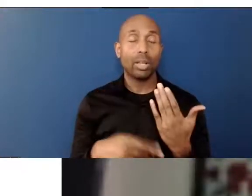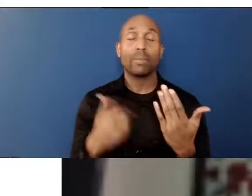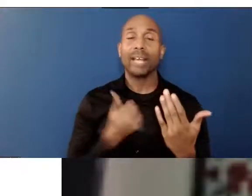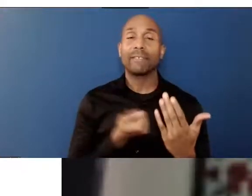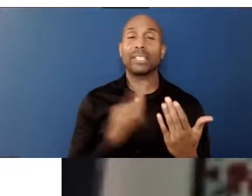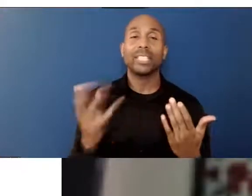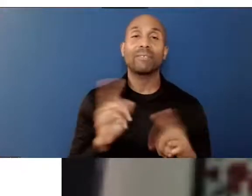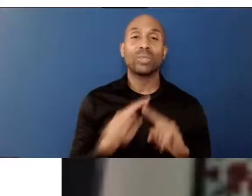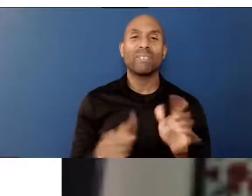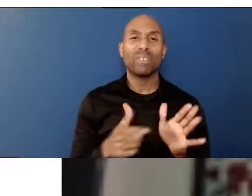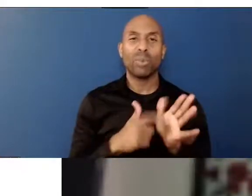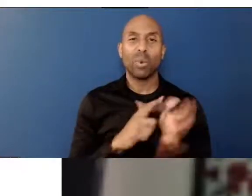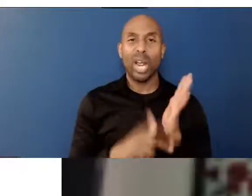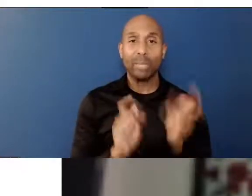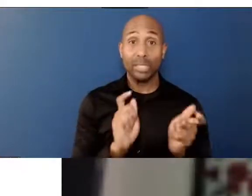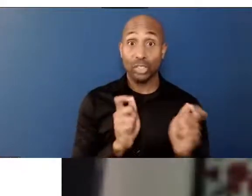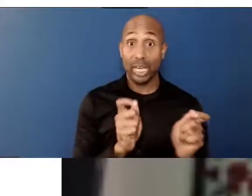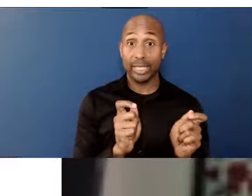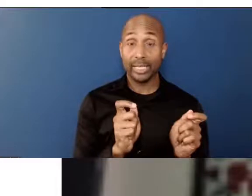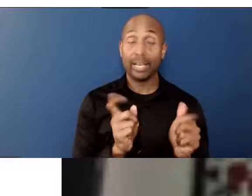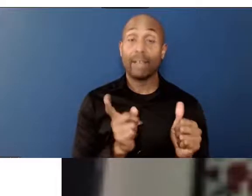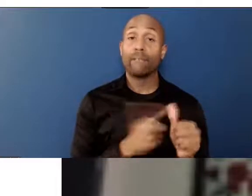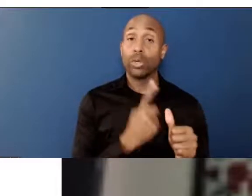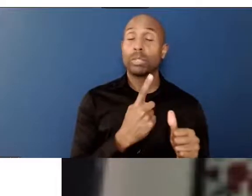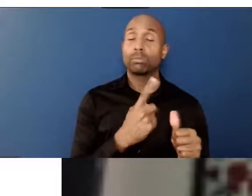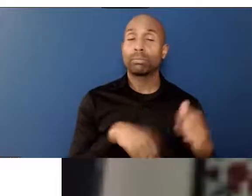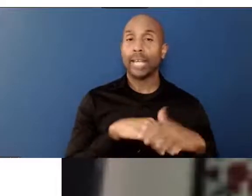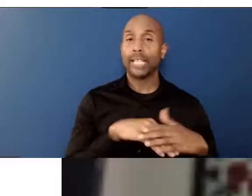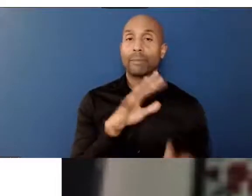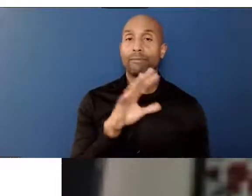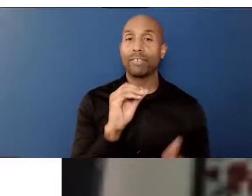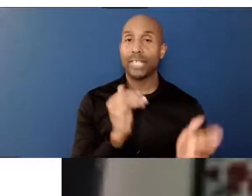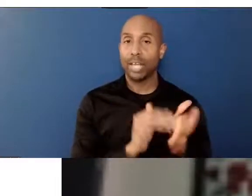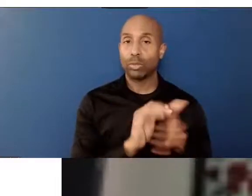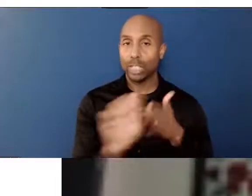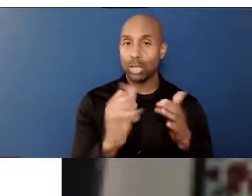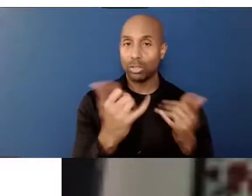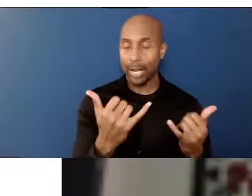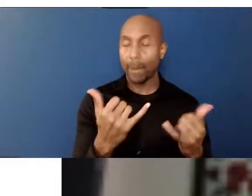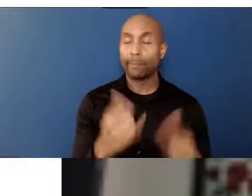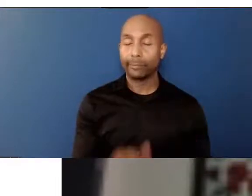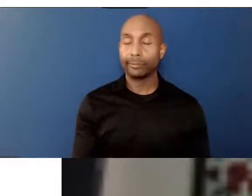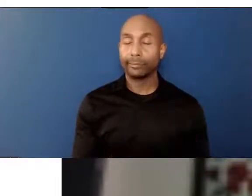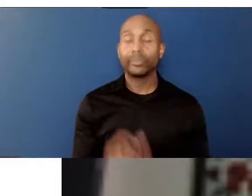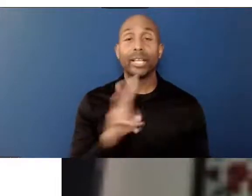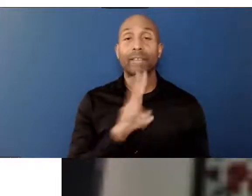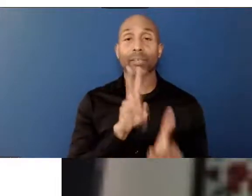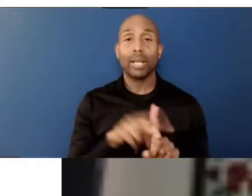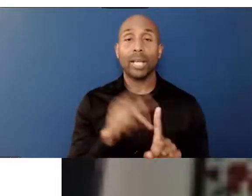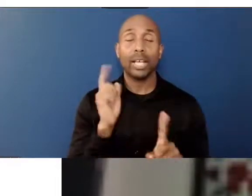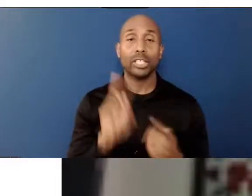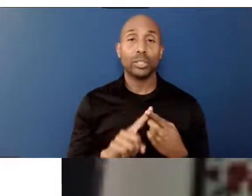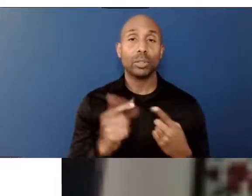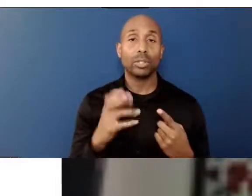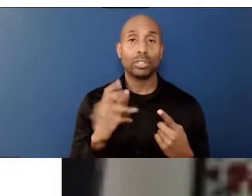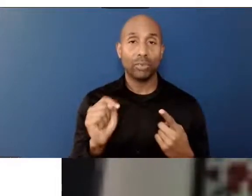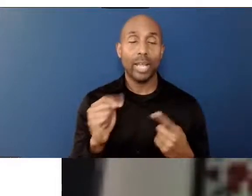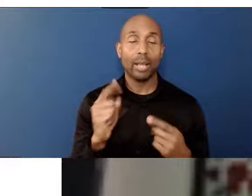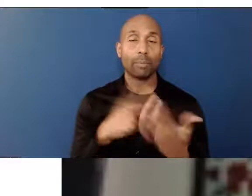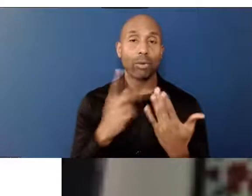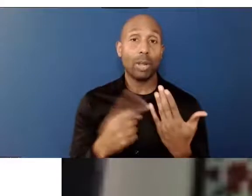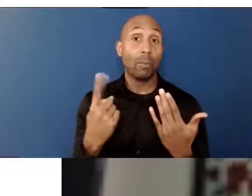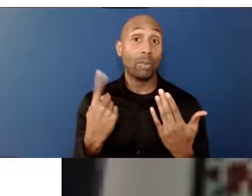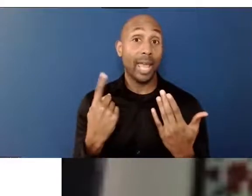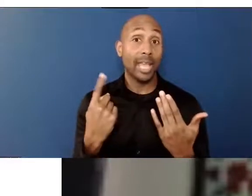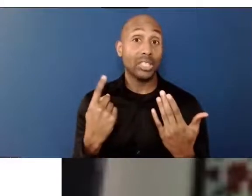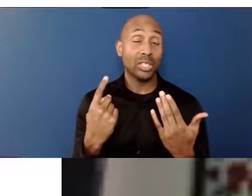one is it's up to $50,000. So if you were applying to this grant program just even a year ago, it could have been